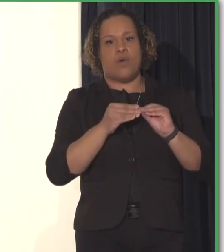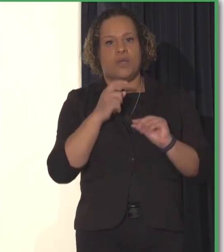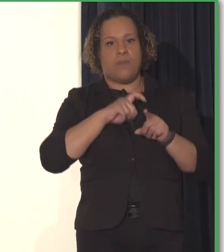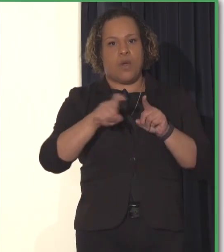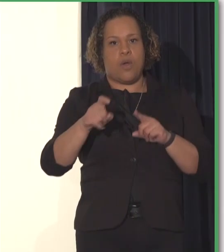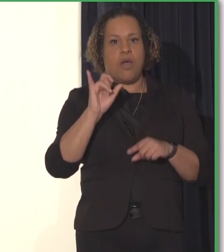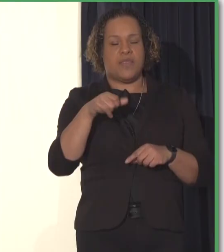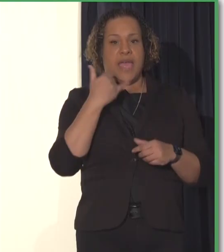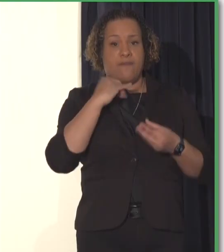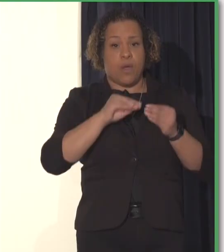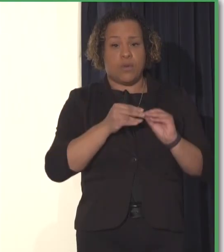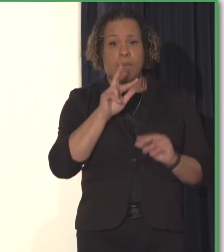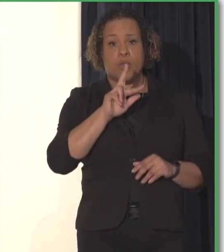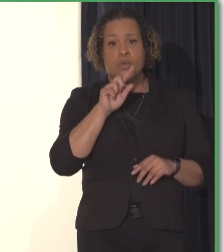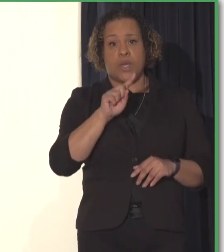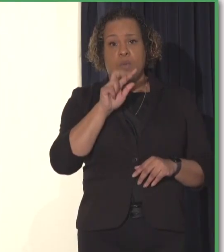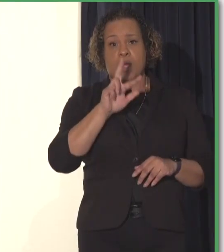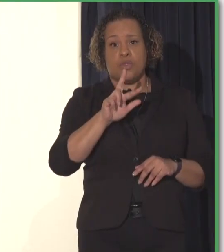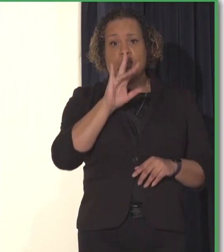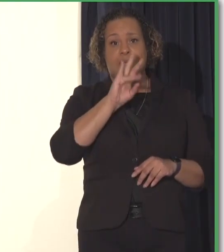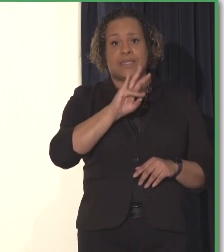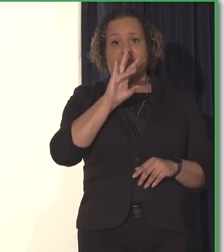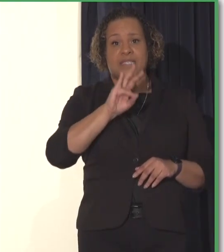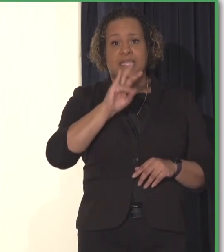number? Yeah,